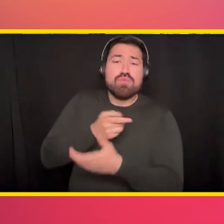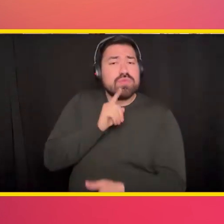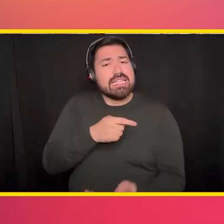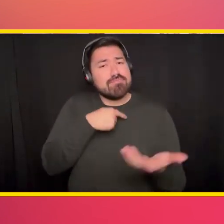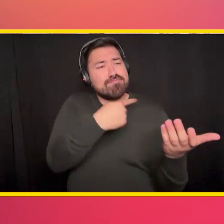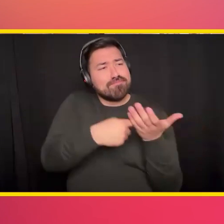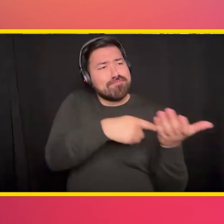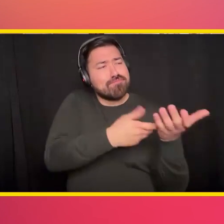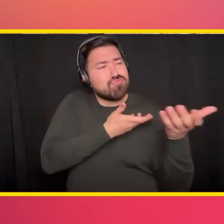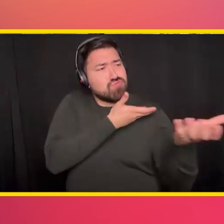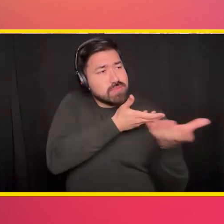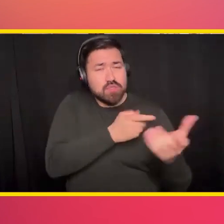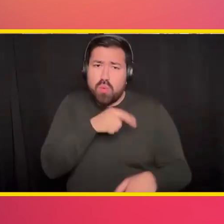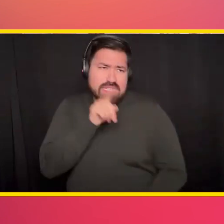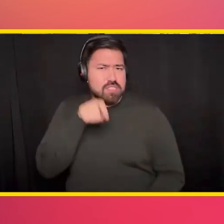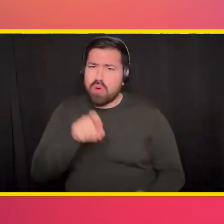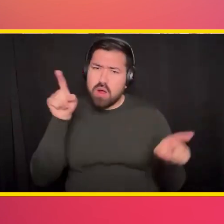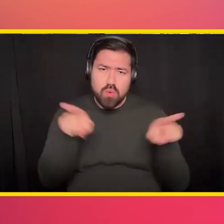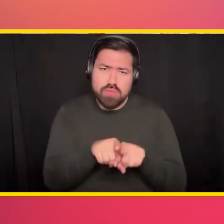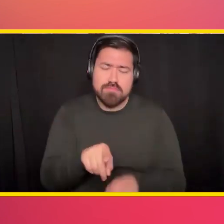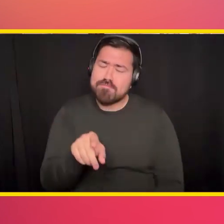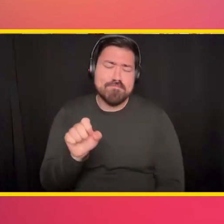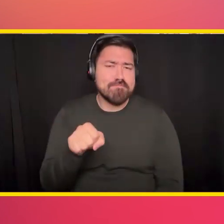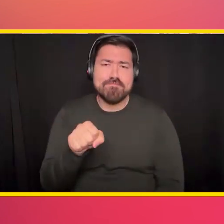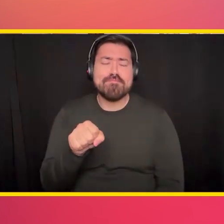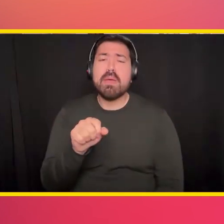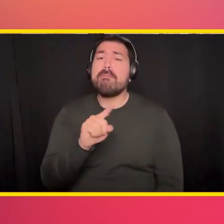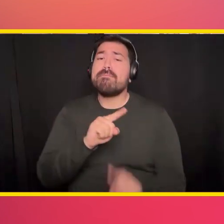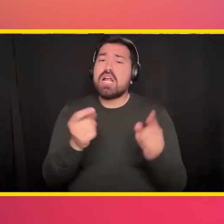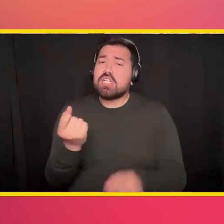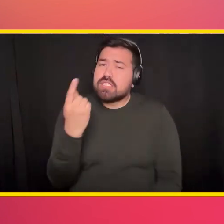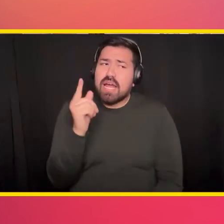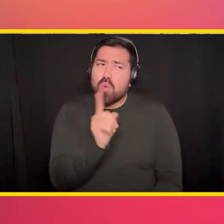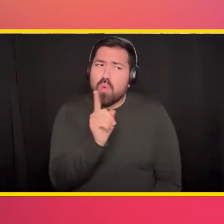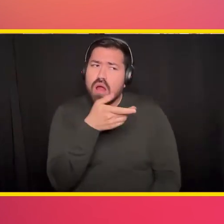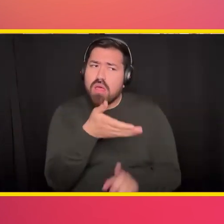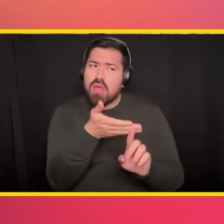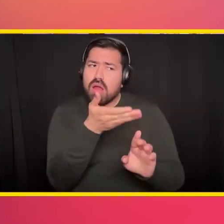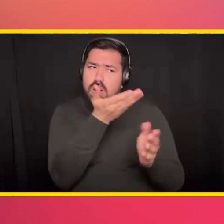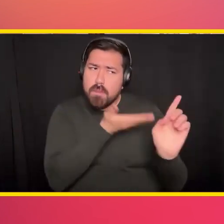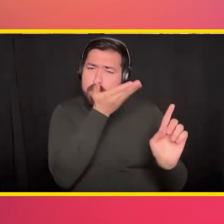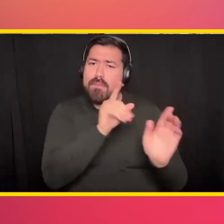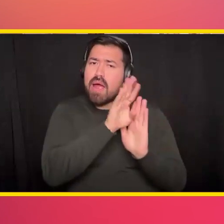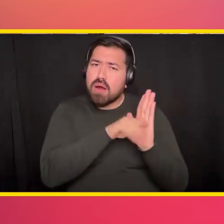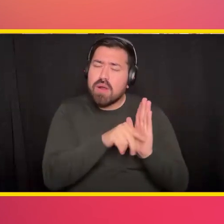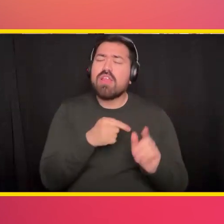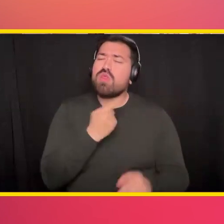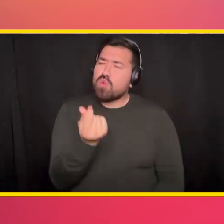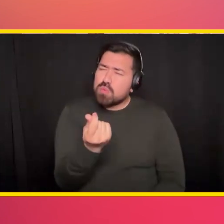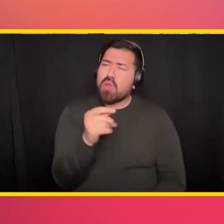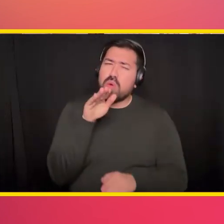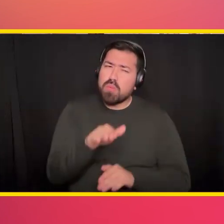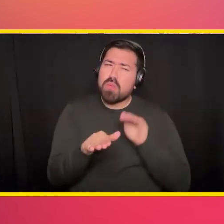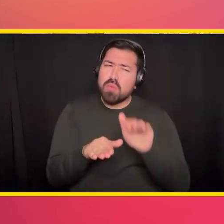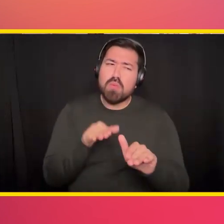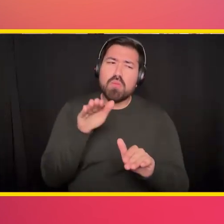them. You don't have to agree with them, but understand where they come from, and that those small steps